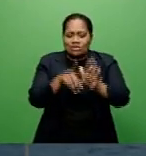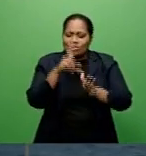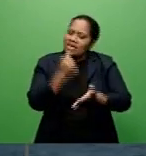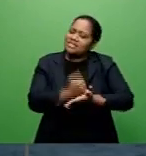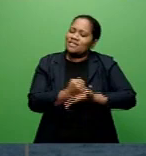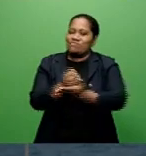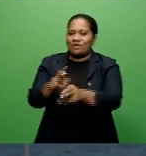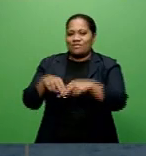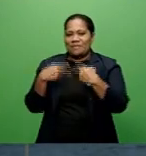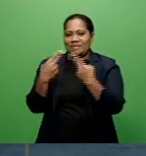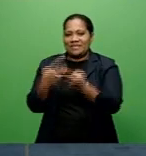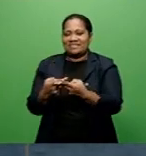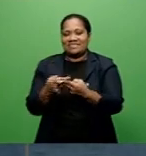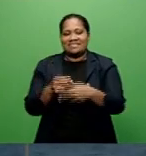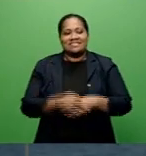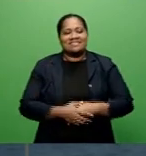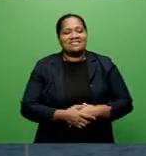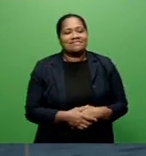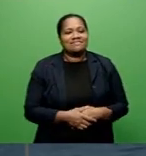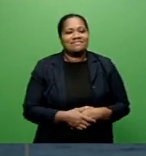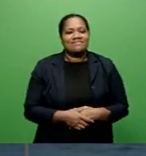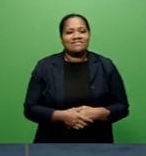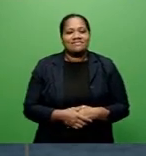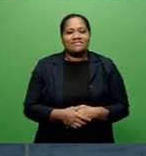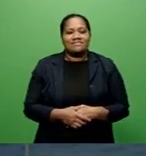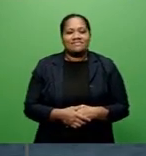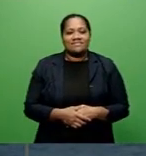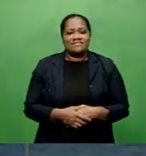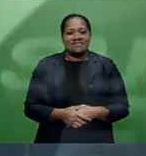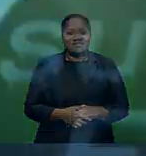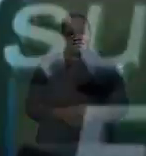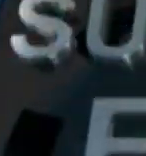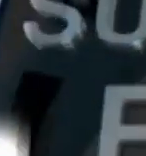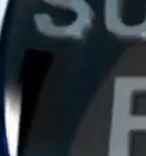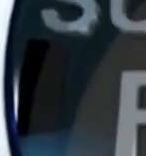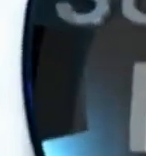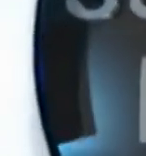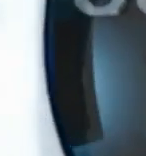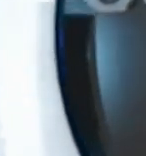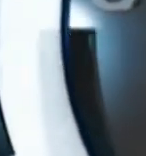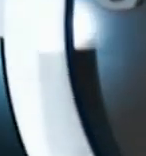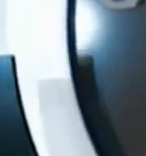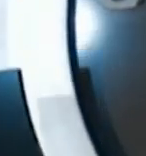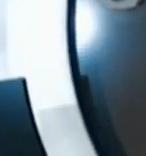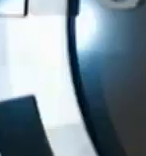Felipe Naikaso with tonight's successful Fijian story.